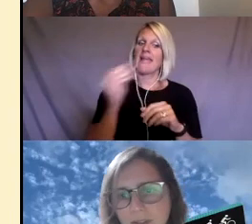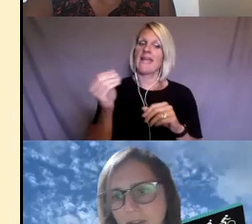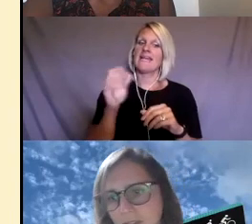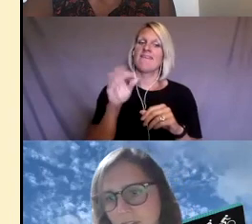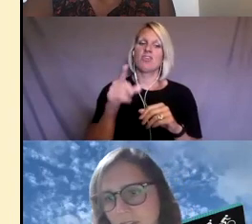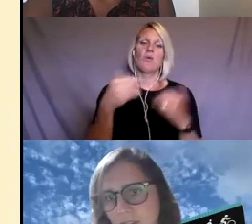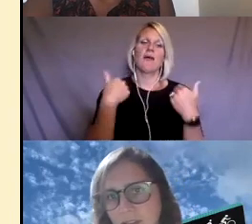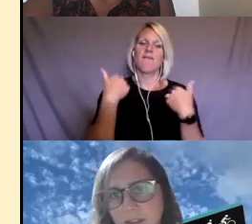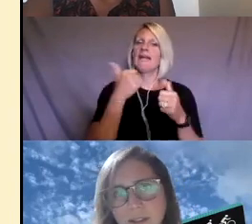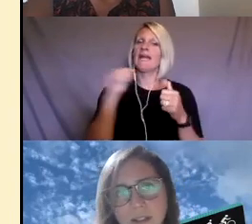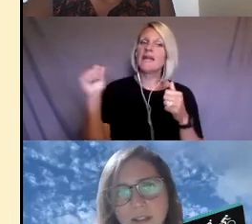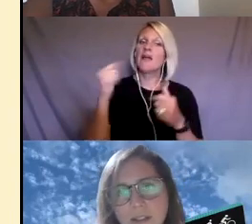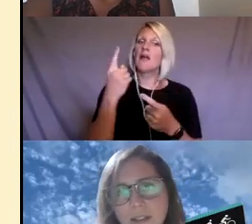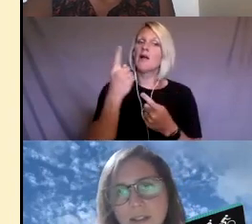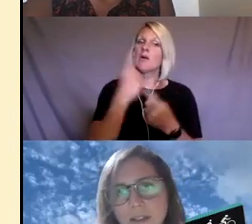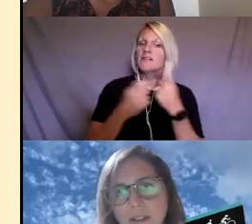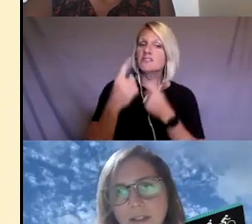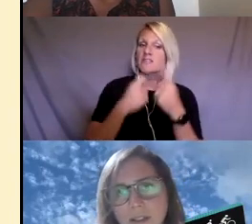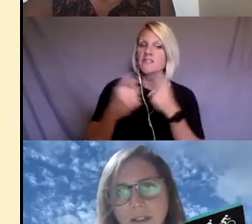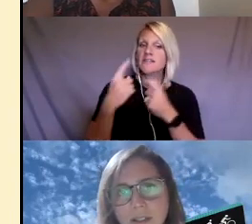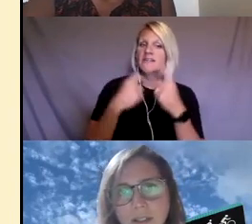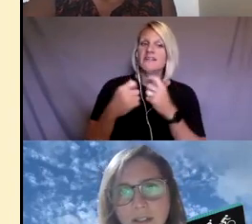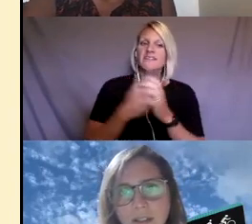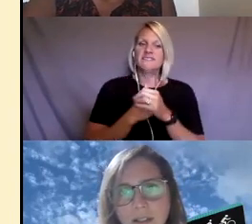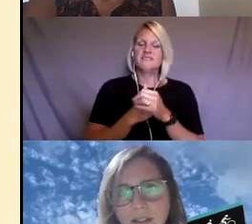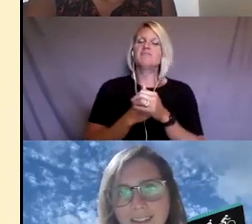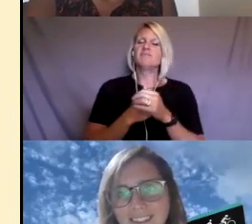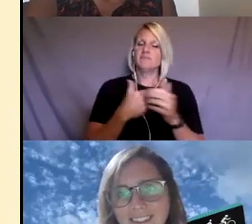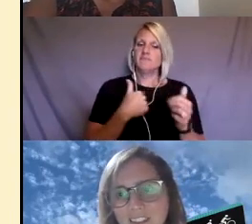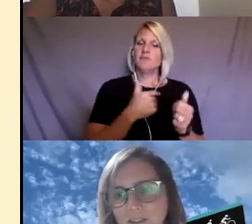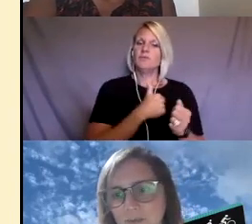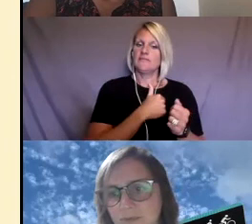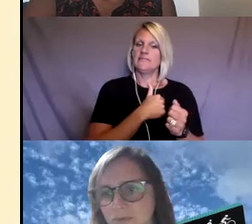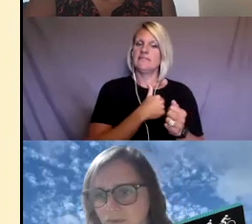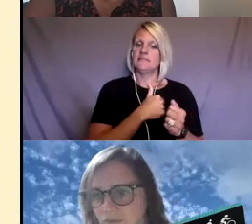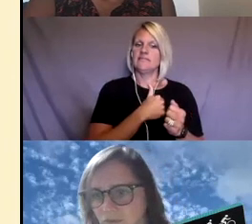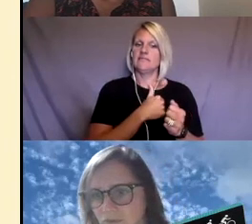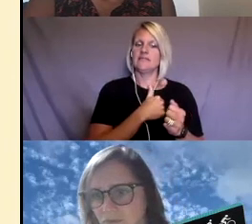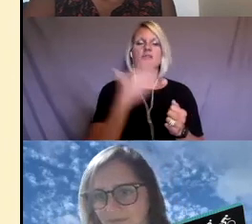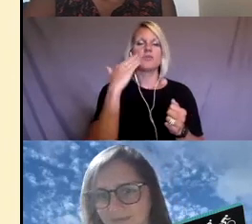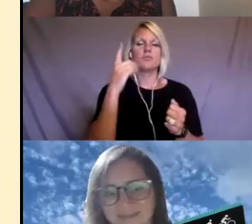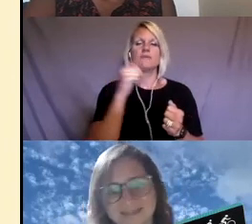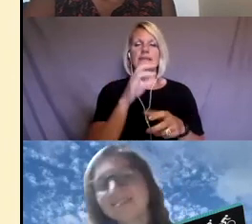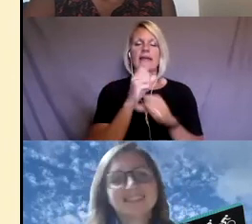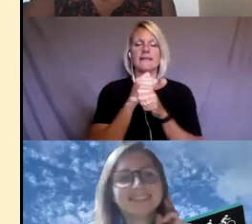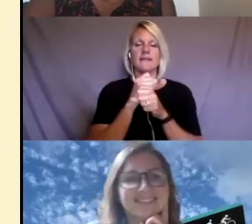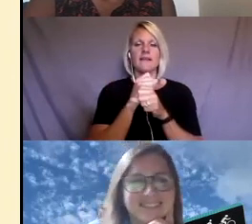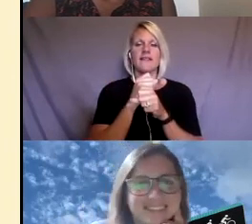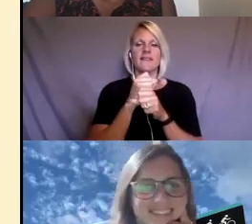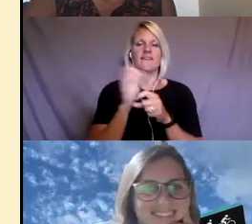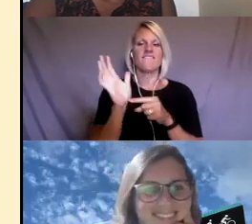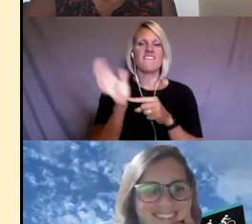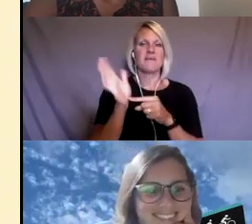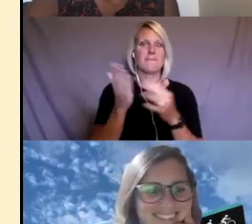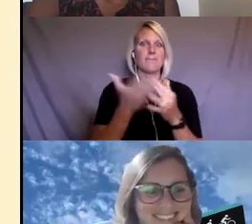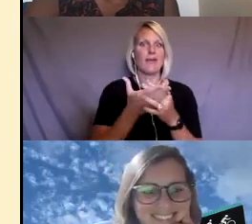any other questions for us. We know that you all didn't get the 5-minute break